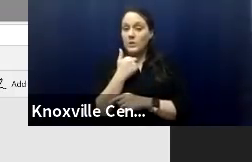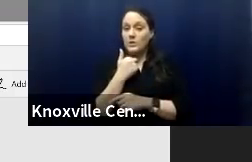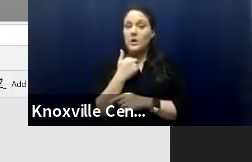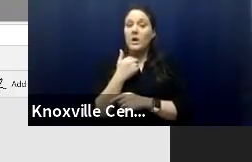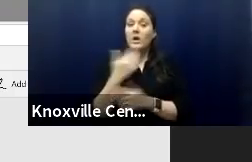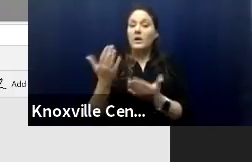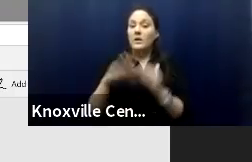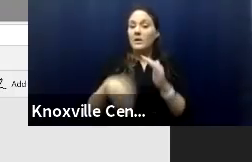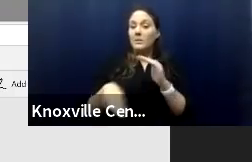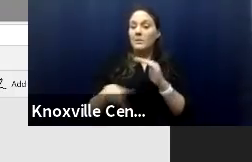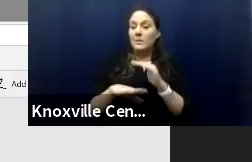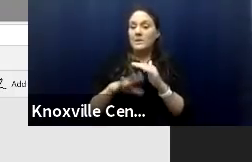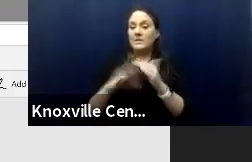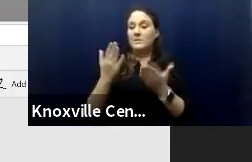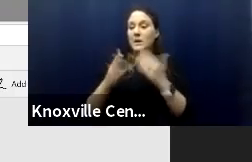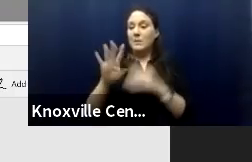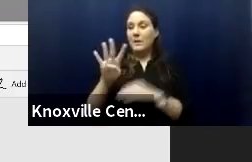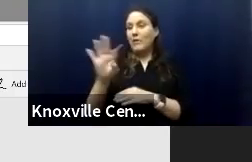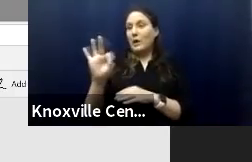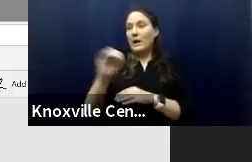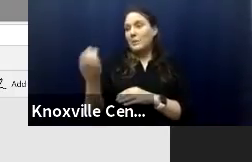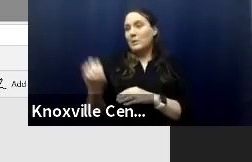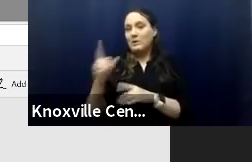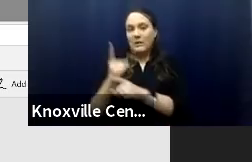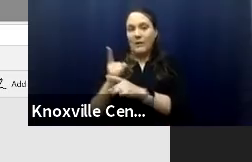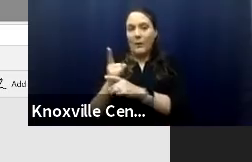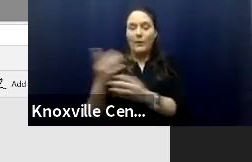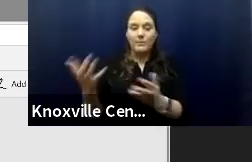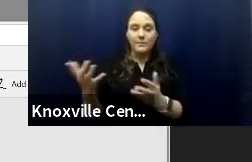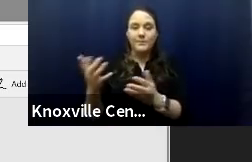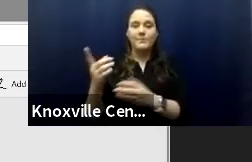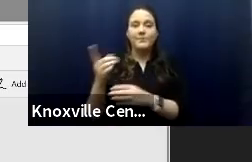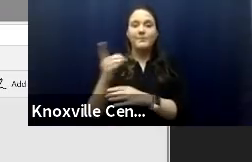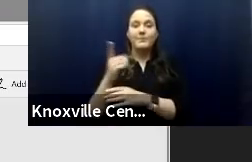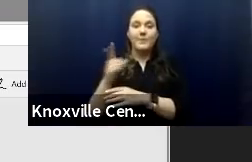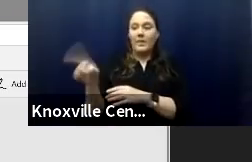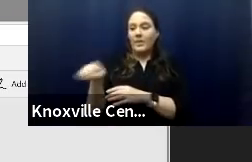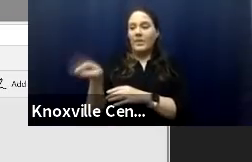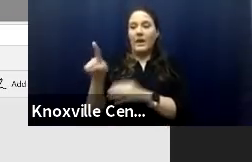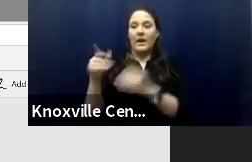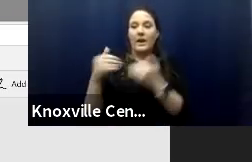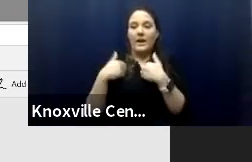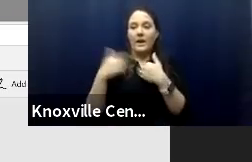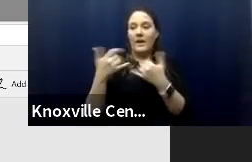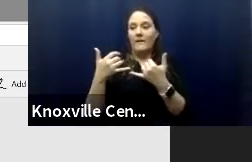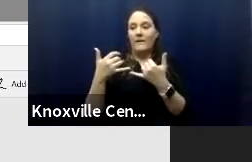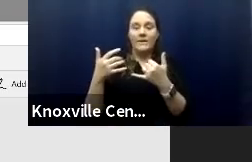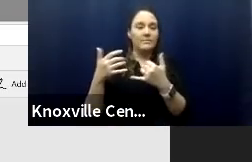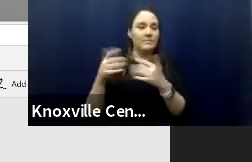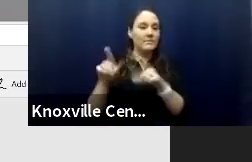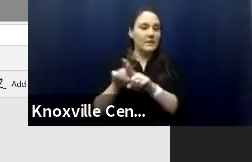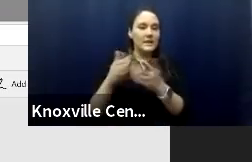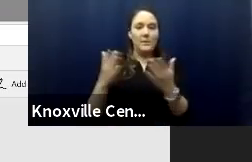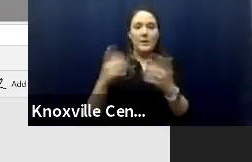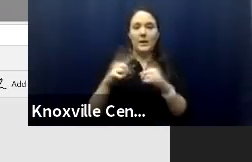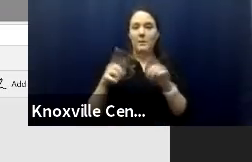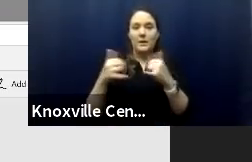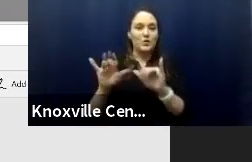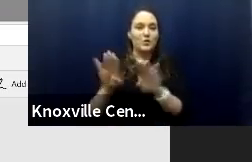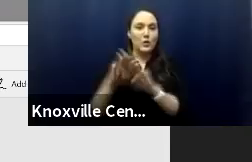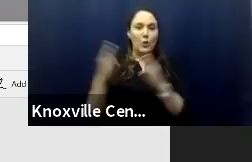basically is at maybe 49% and has essentially the same thing, and they're still open. In either